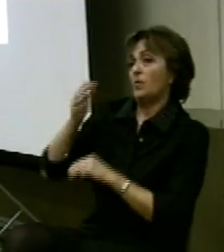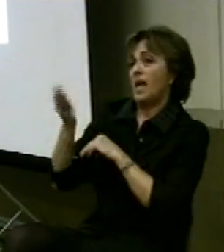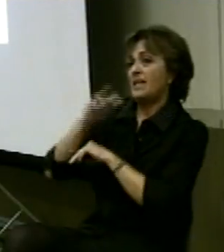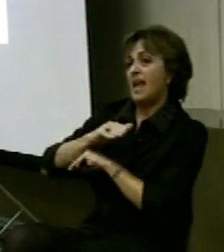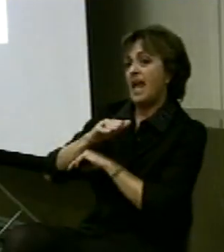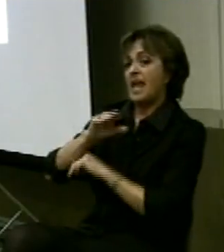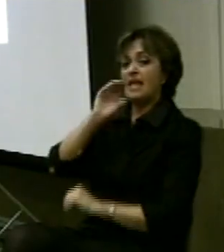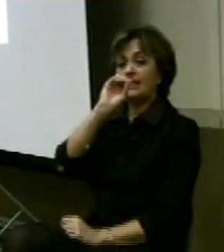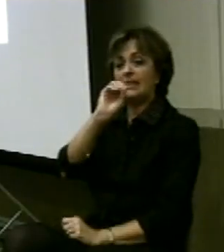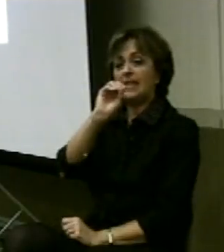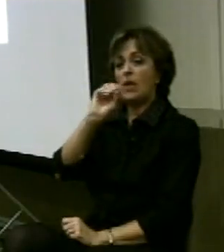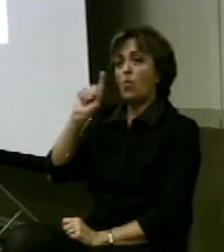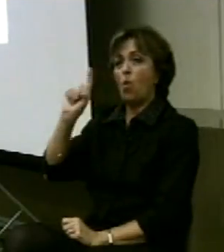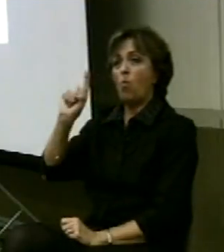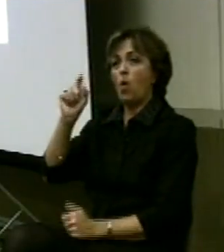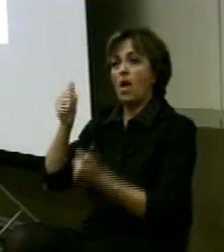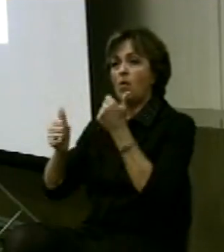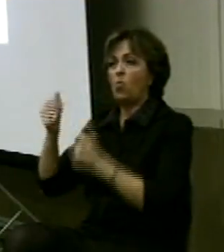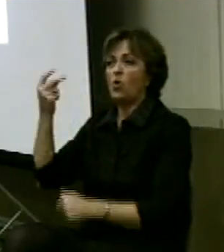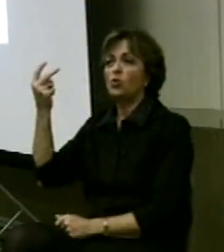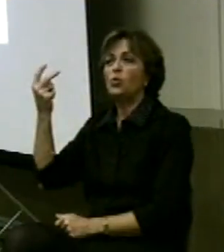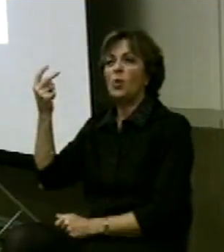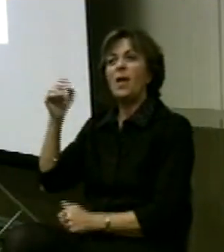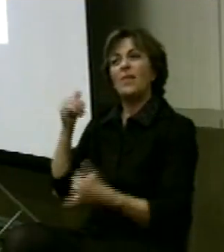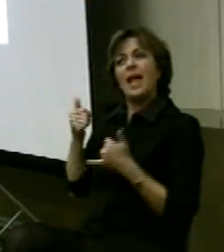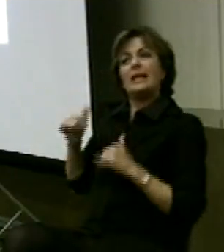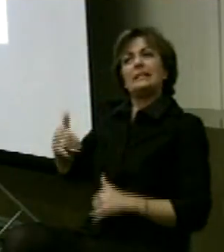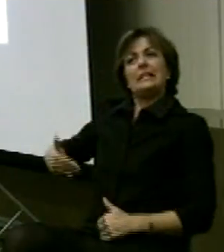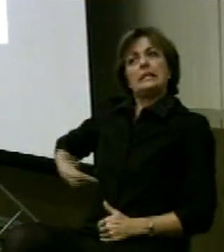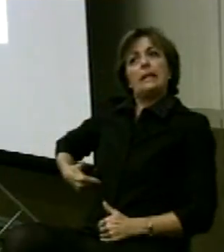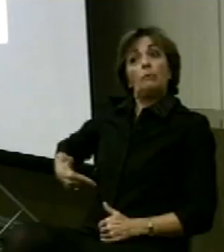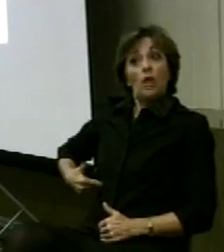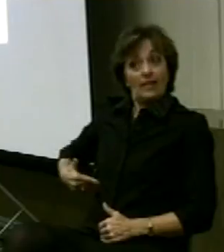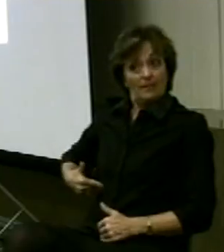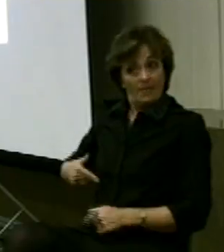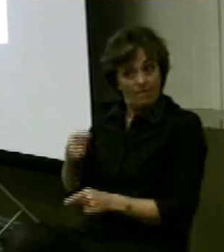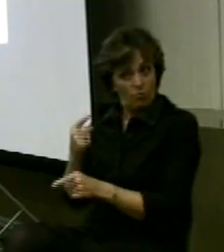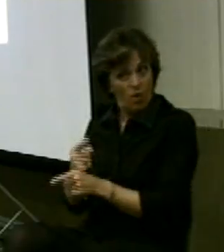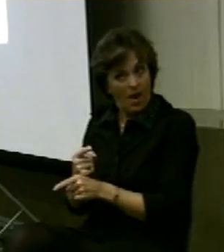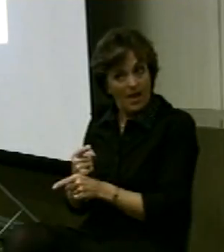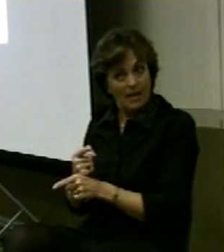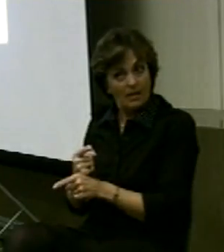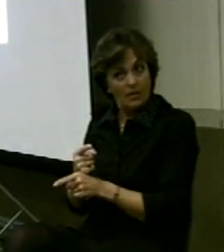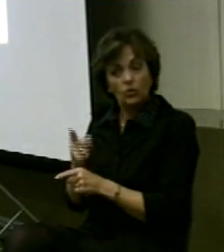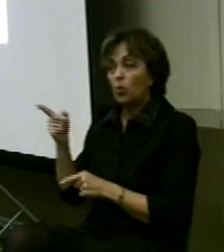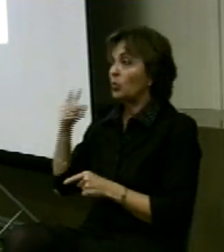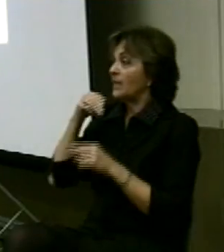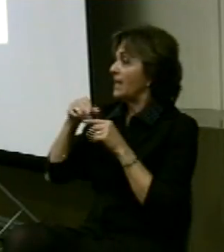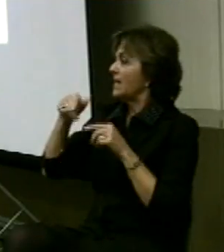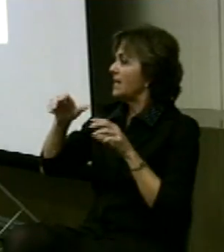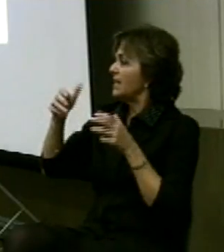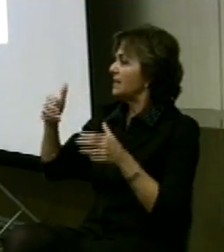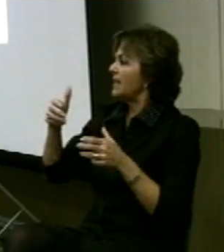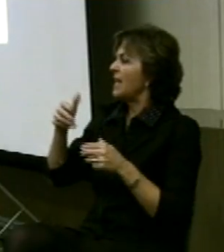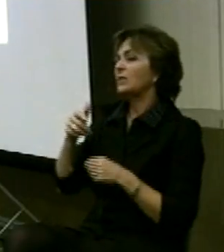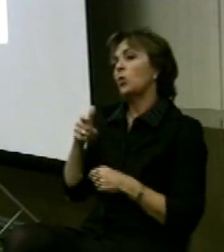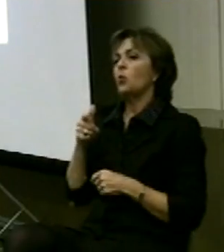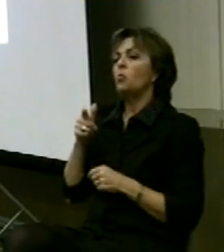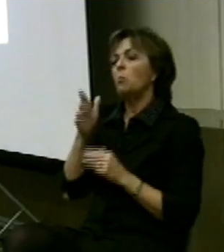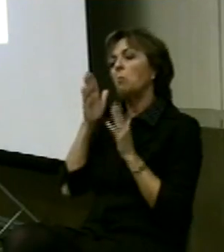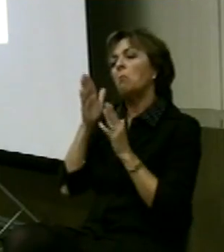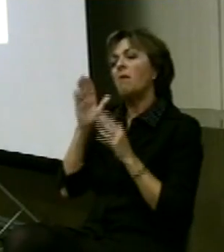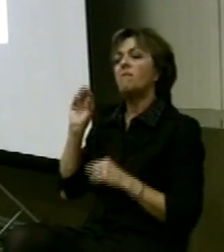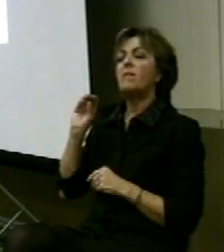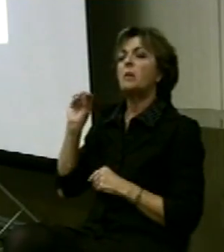or 2, that is still a subjective cause, is it not? So you're saying in this classroom, okay, 50% of the time,